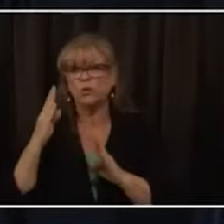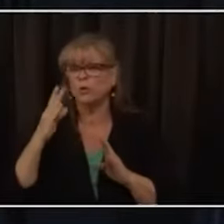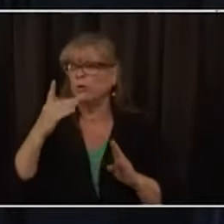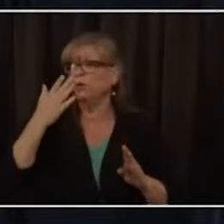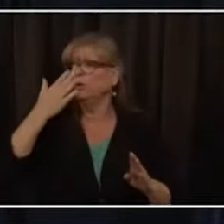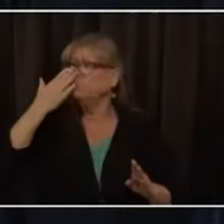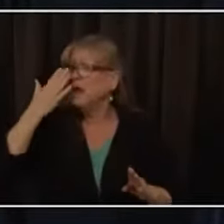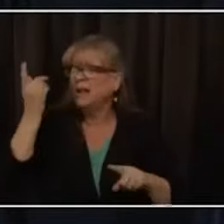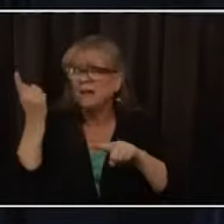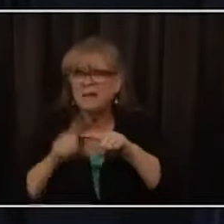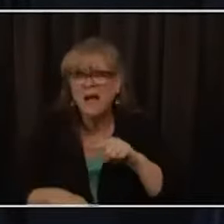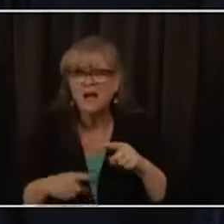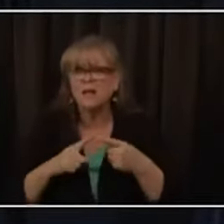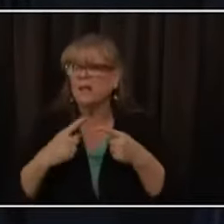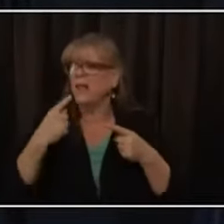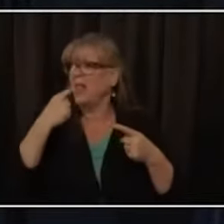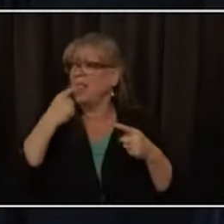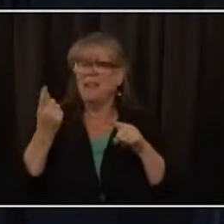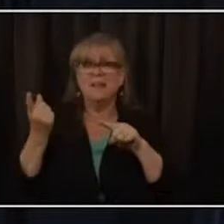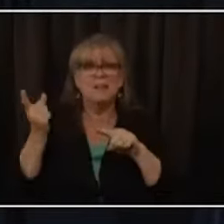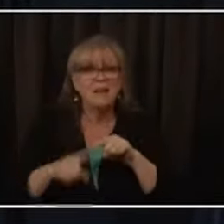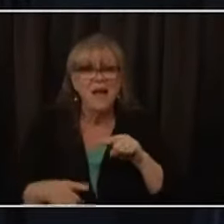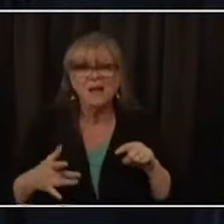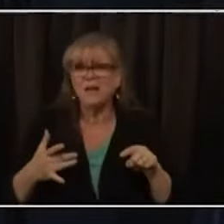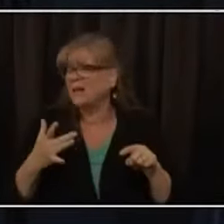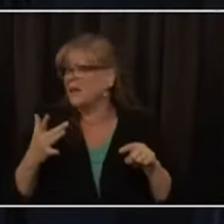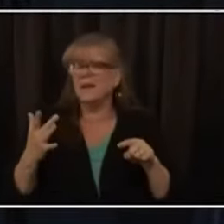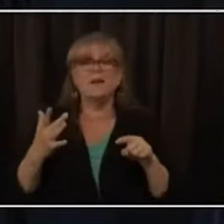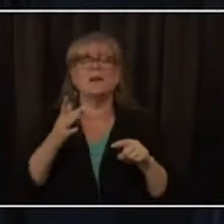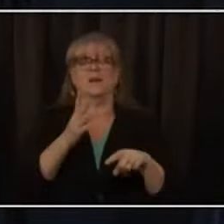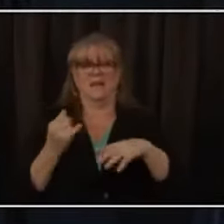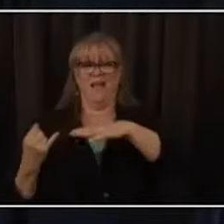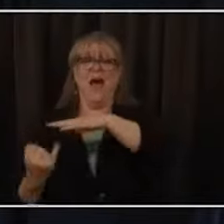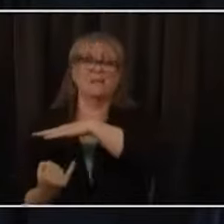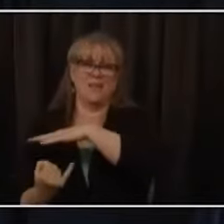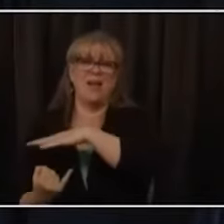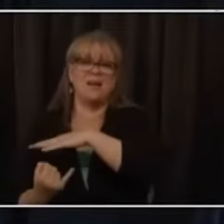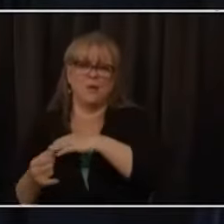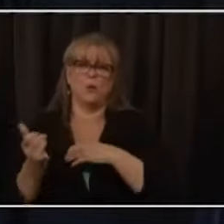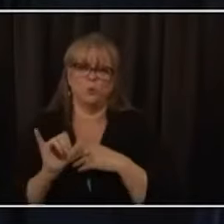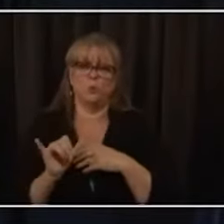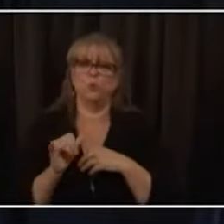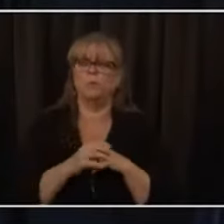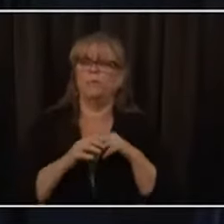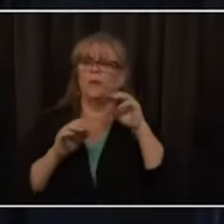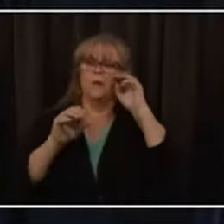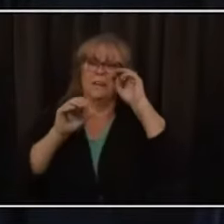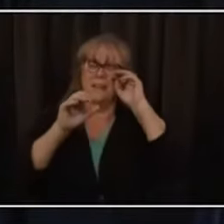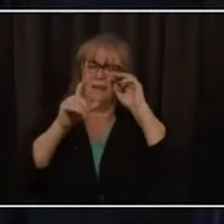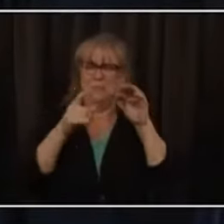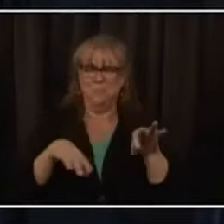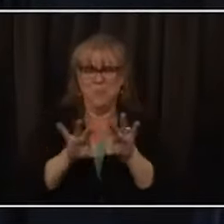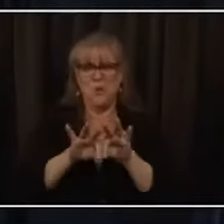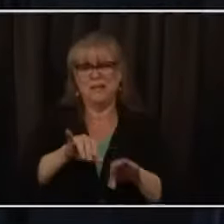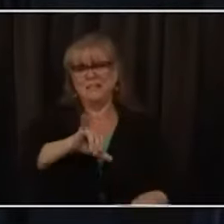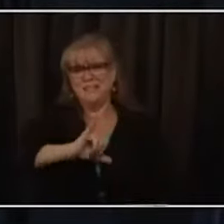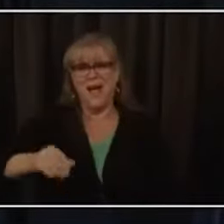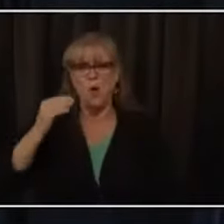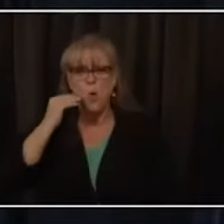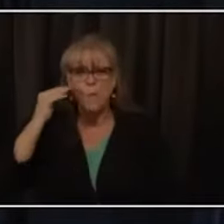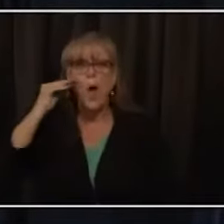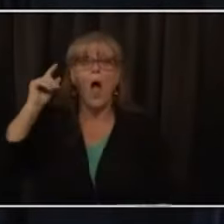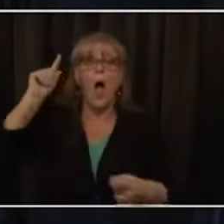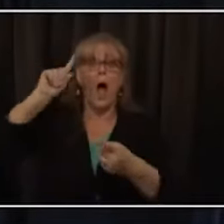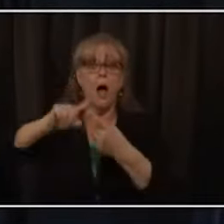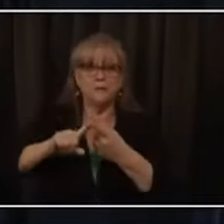normal activity sooner. If it is, please isolate until several days after your fever and last symptoms have